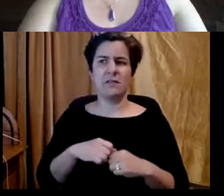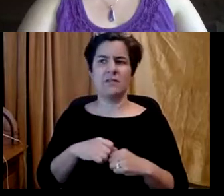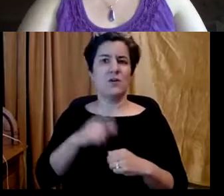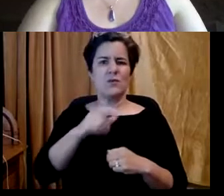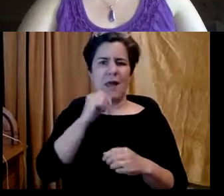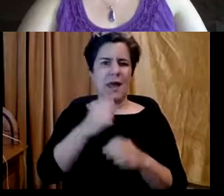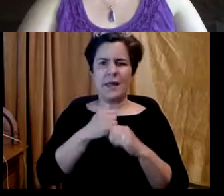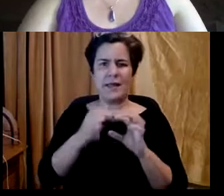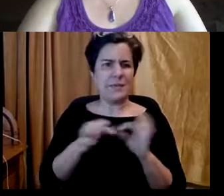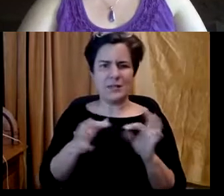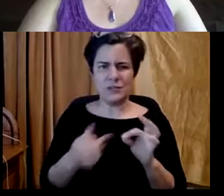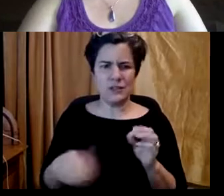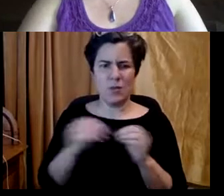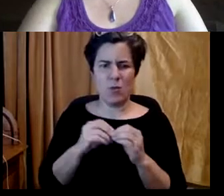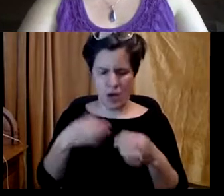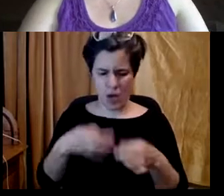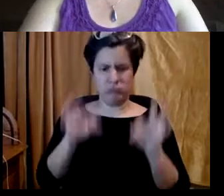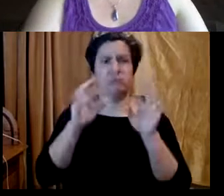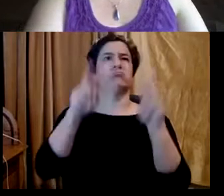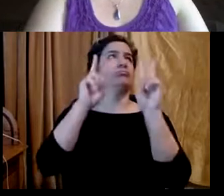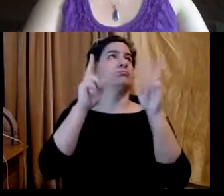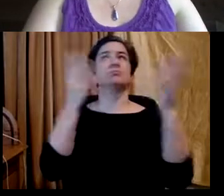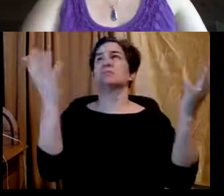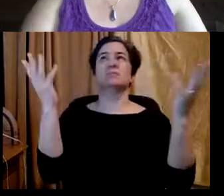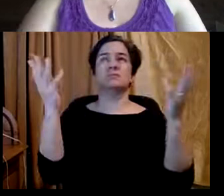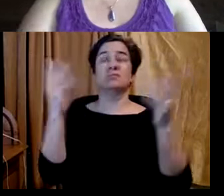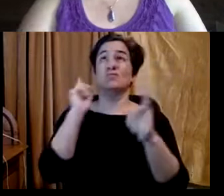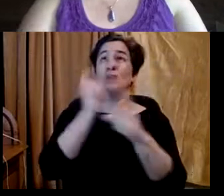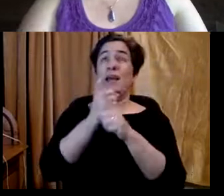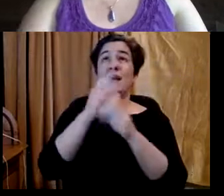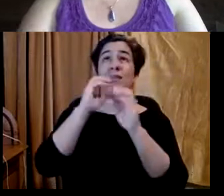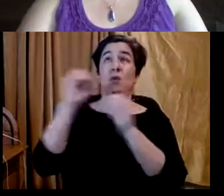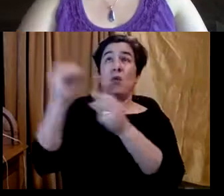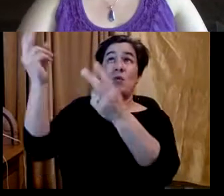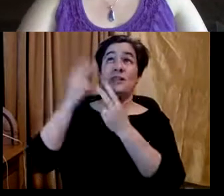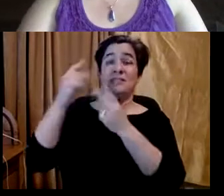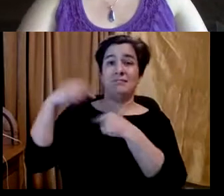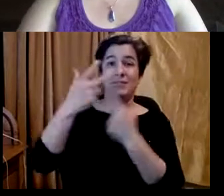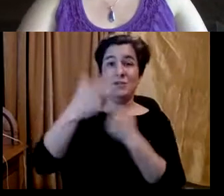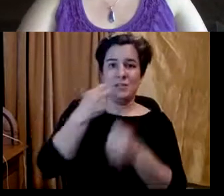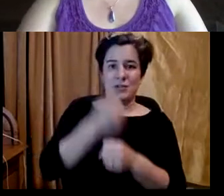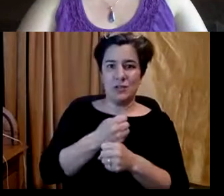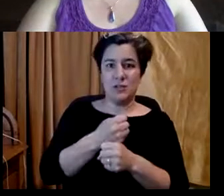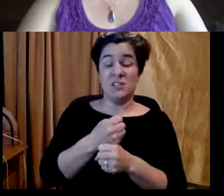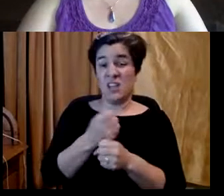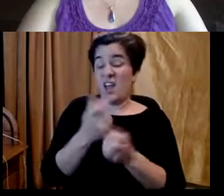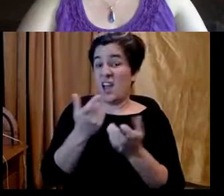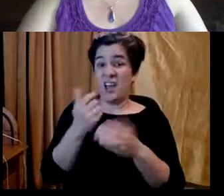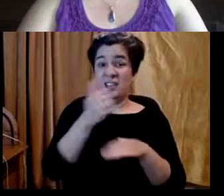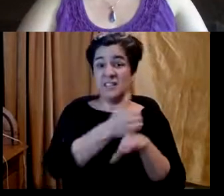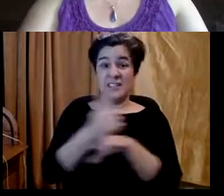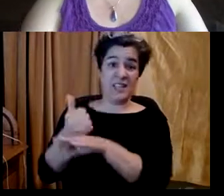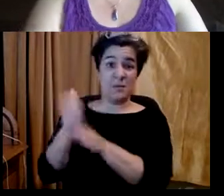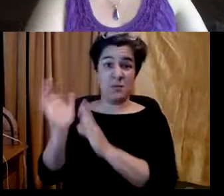And I looked up and I'm like, what the heck? And I was like, yeah. And they basically laid out a plan. I don't know if it was